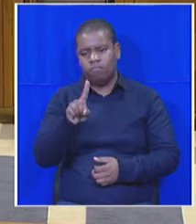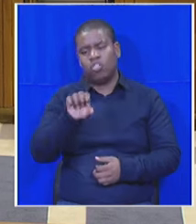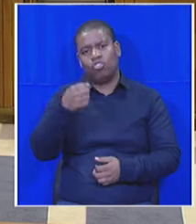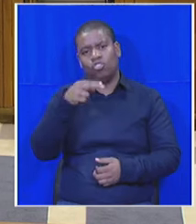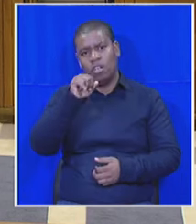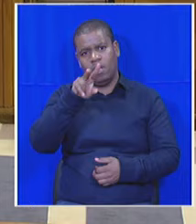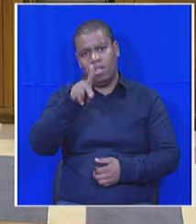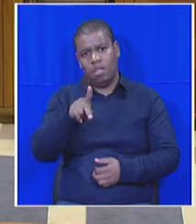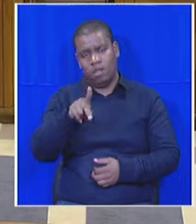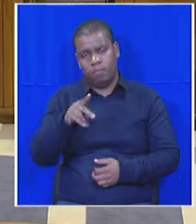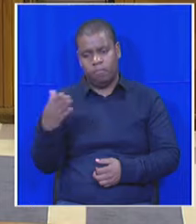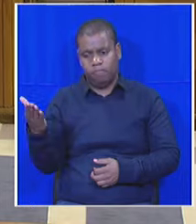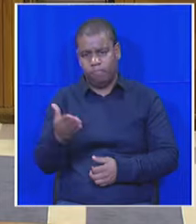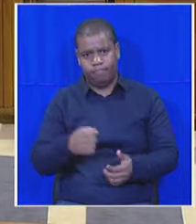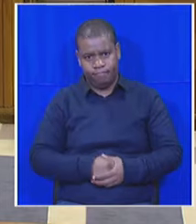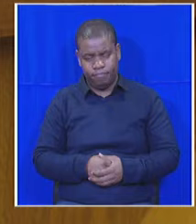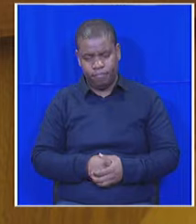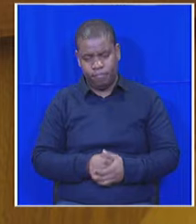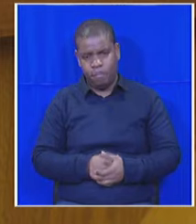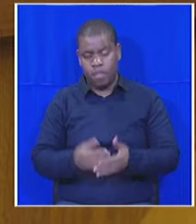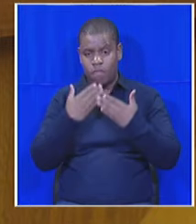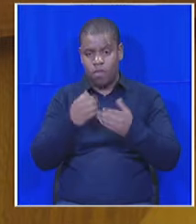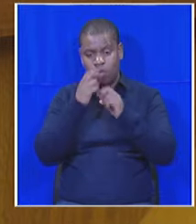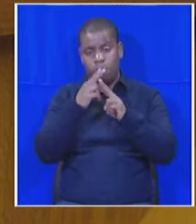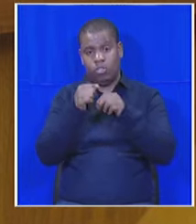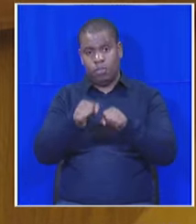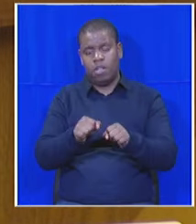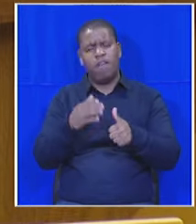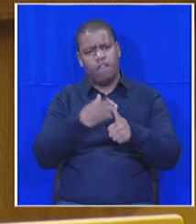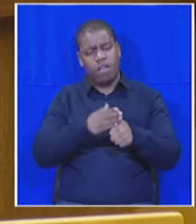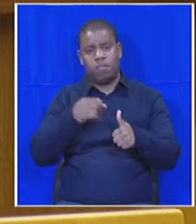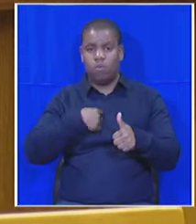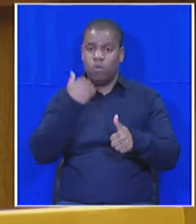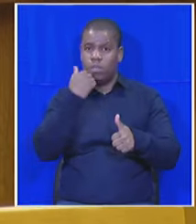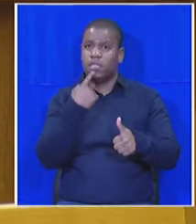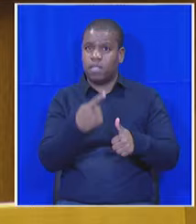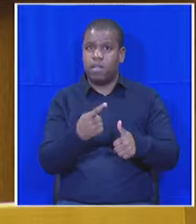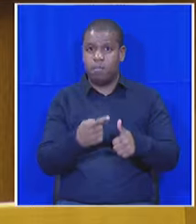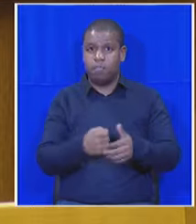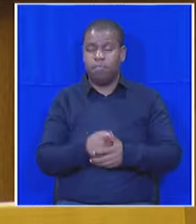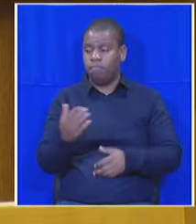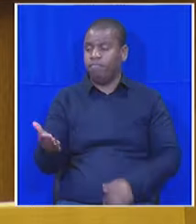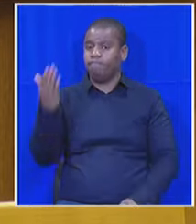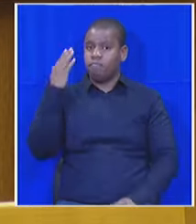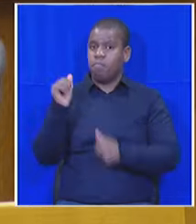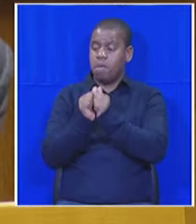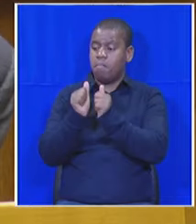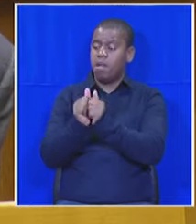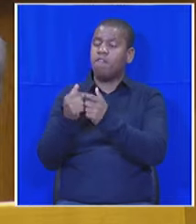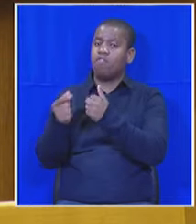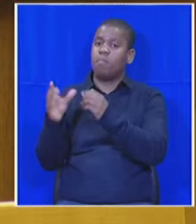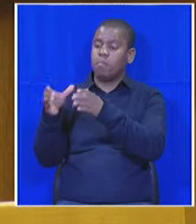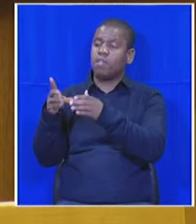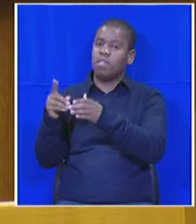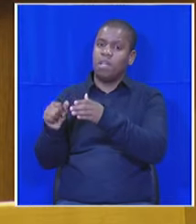Thank you, Honorable Chairperson. Let me start off by saying, Honorable Chairperson, the former member from the Democratic Alliance